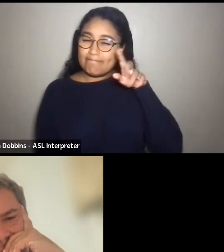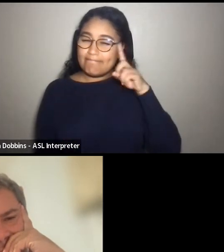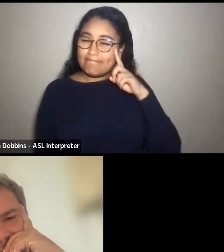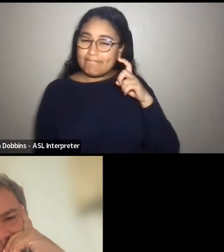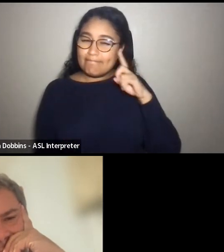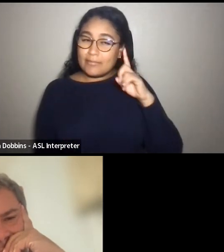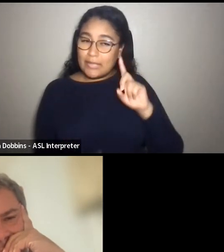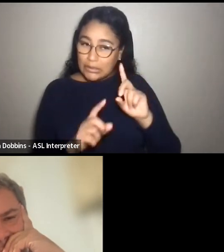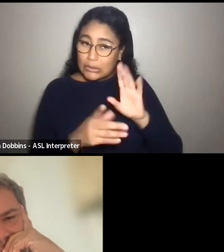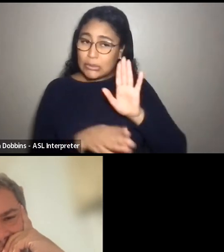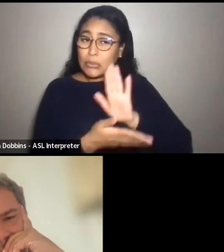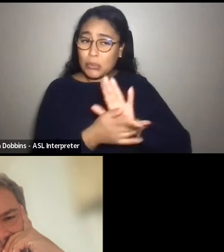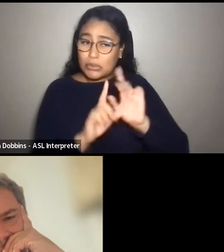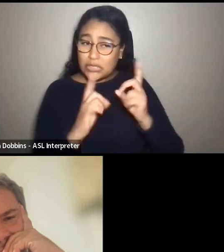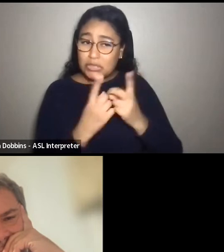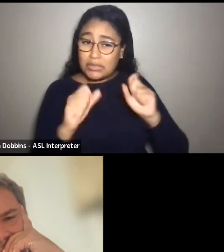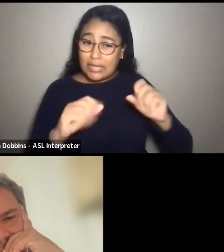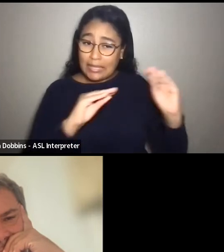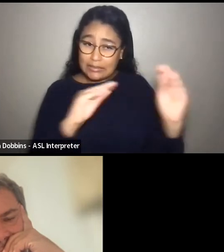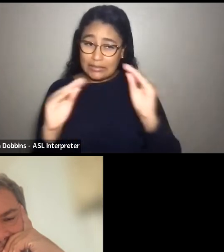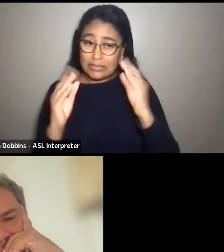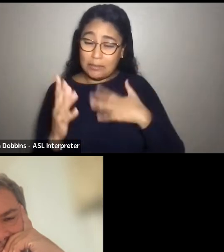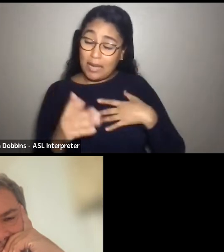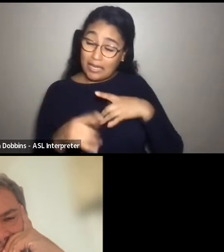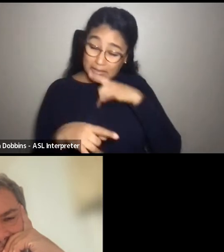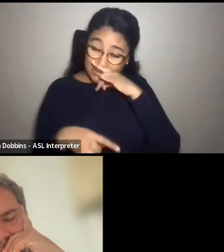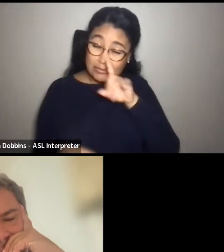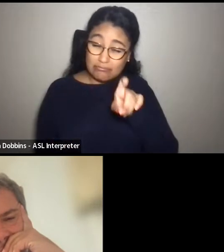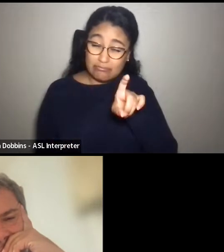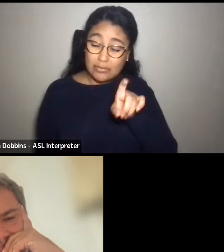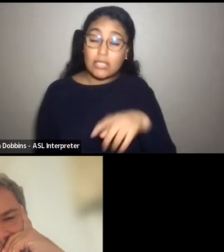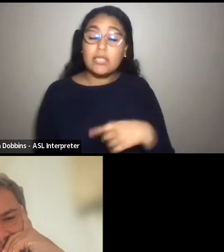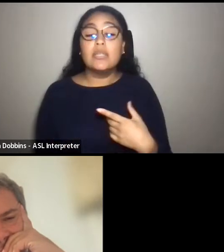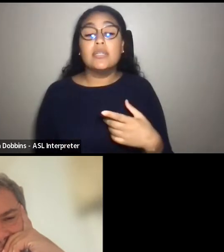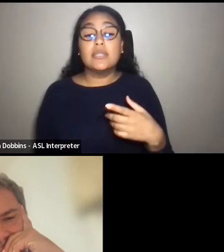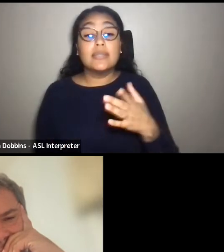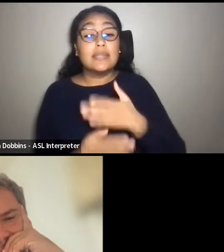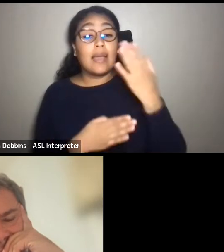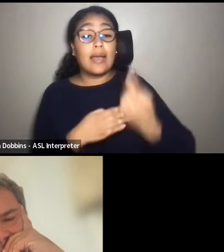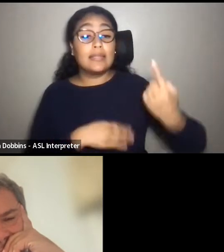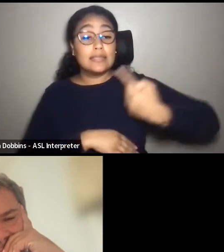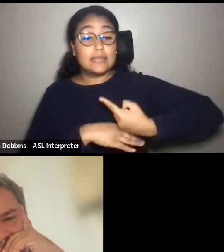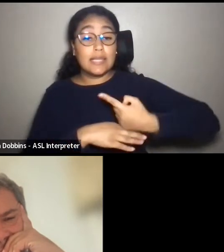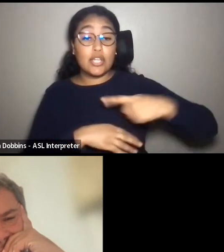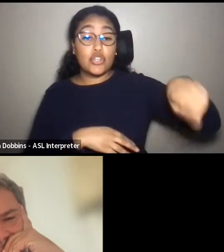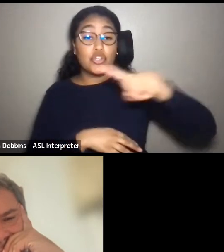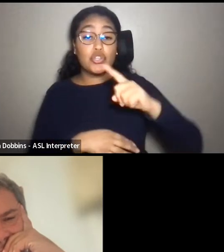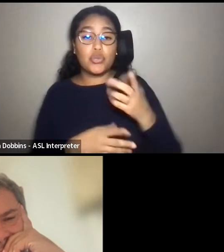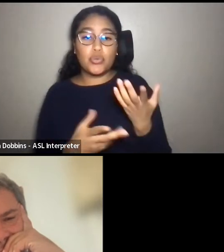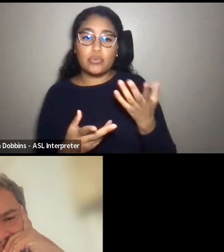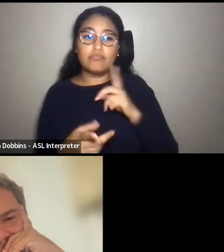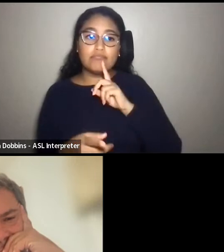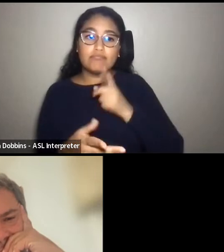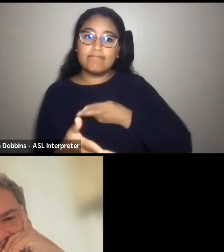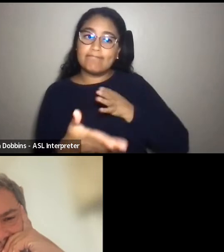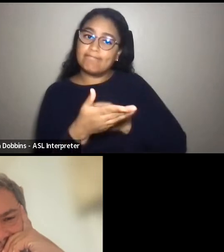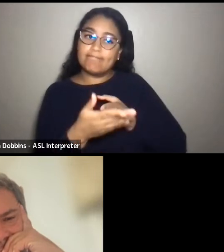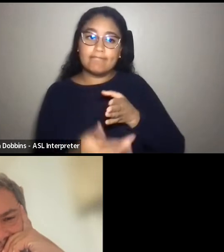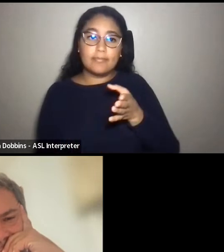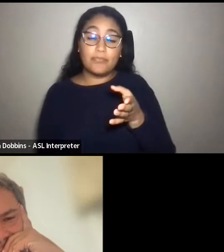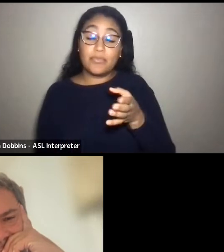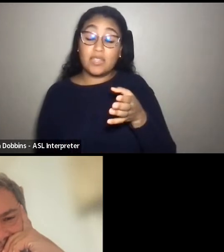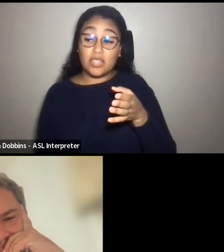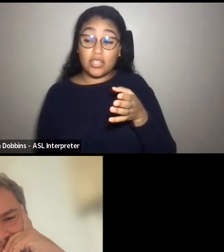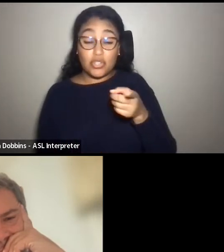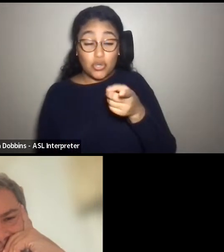district's ability to educate my kids. And that is, at the end of the day, what you are charged with doing,